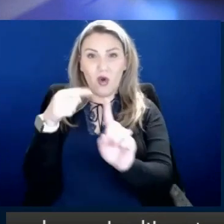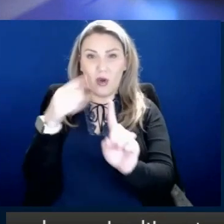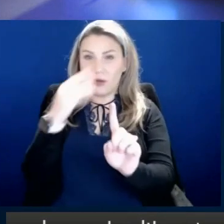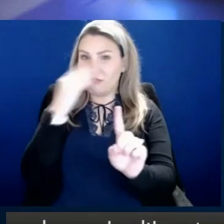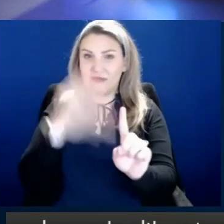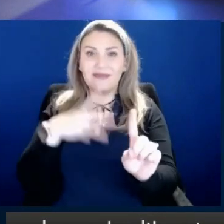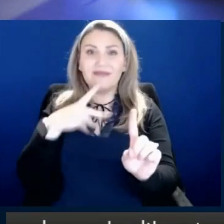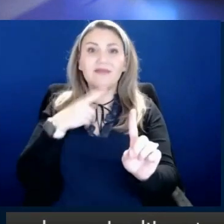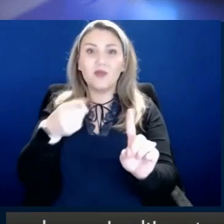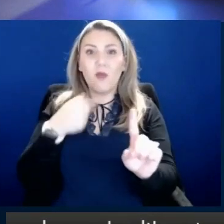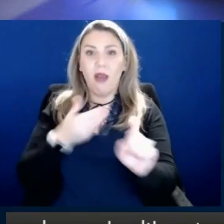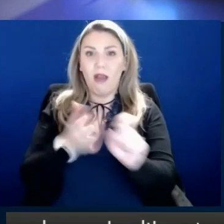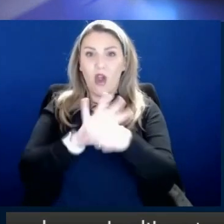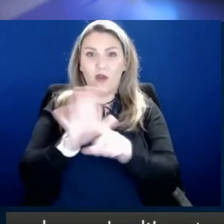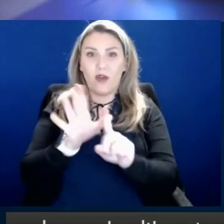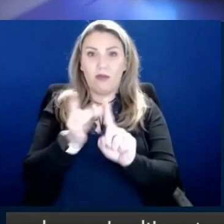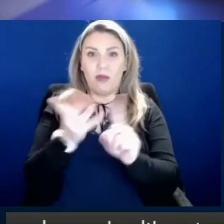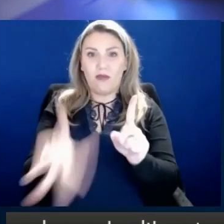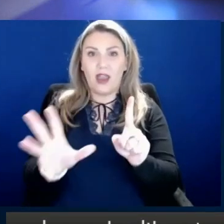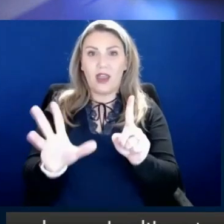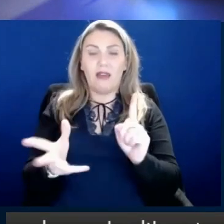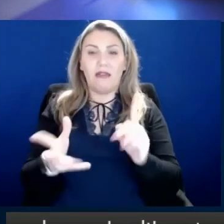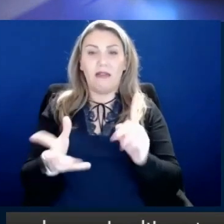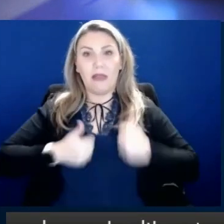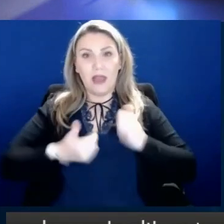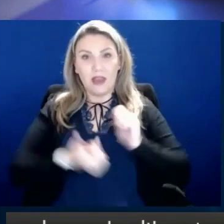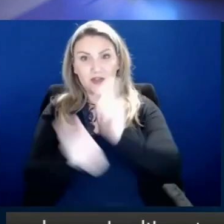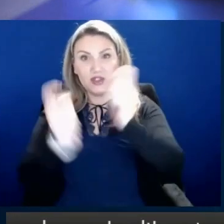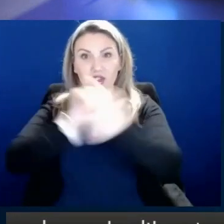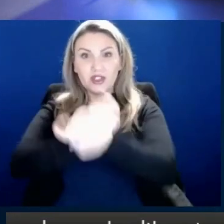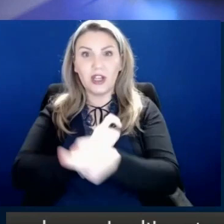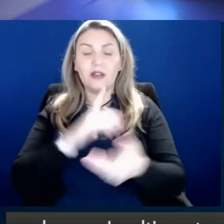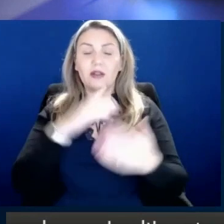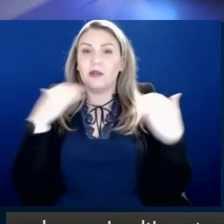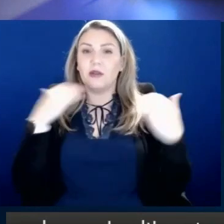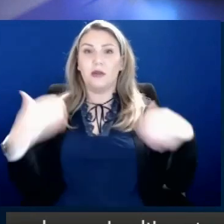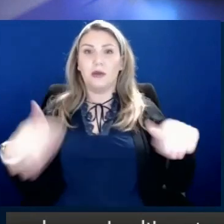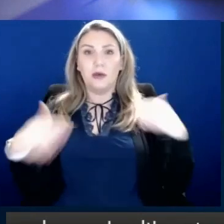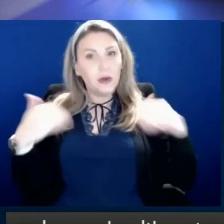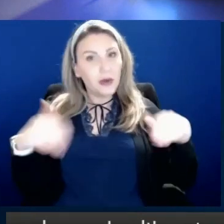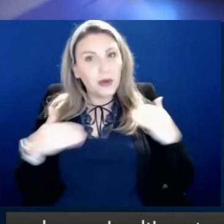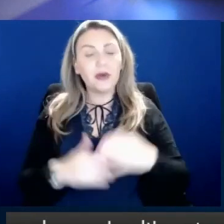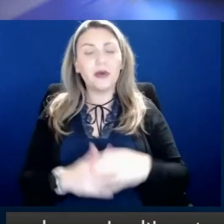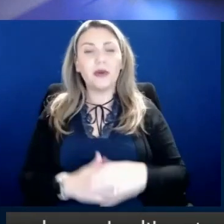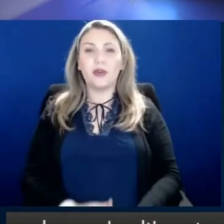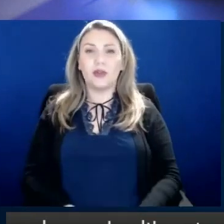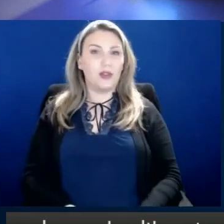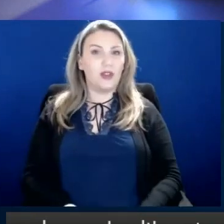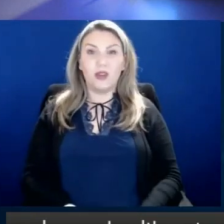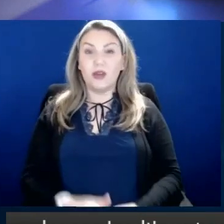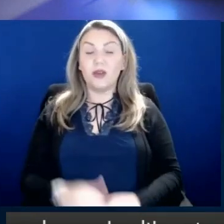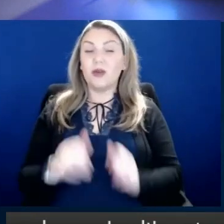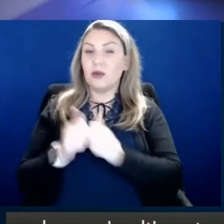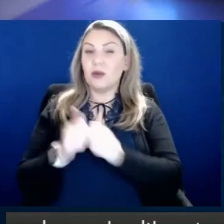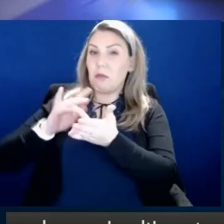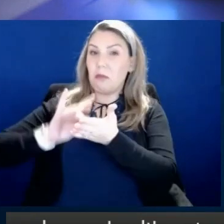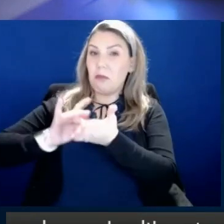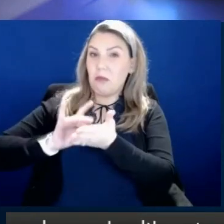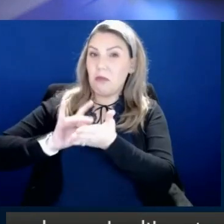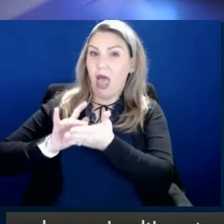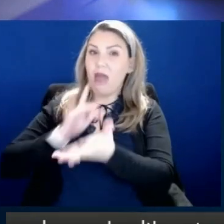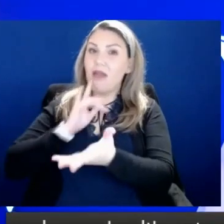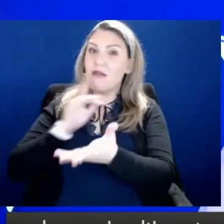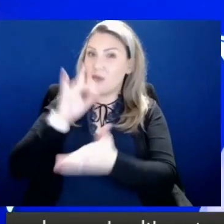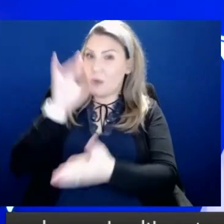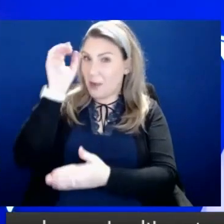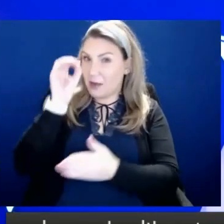now life has changed in many dramatic ways. Just on the medical side, talk to us a little bit about that. Yeah,